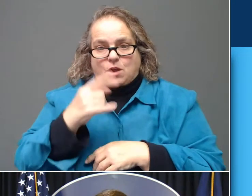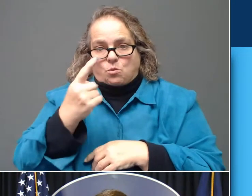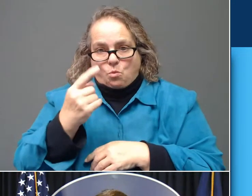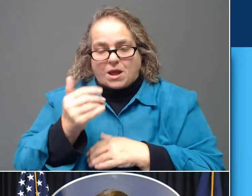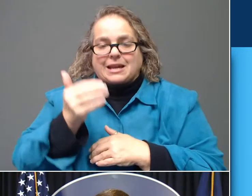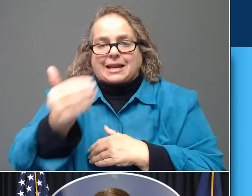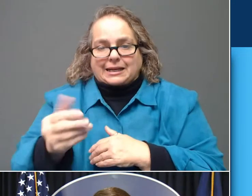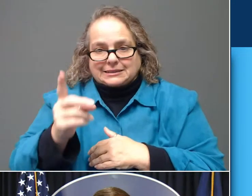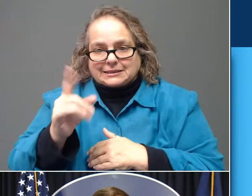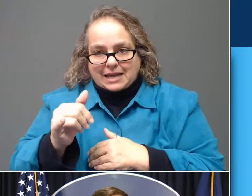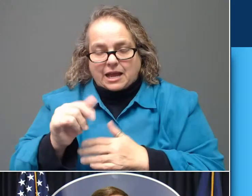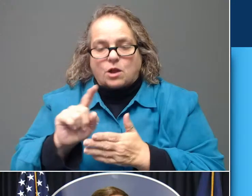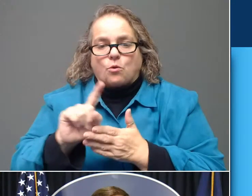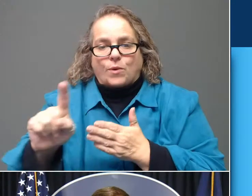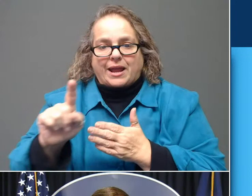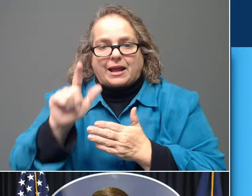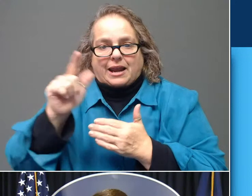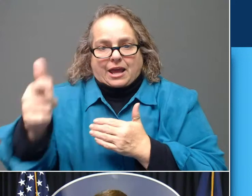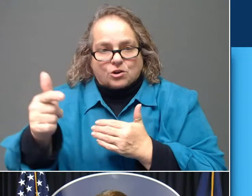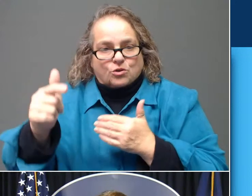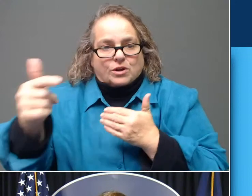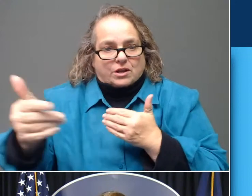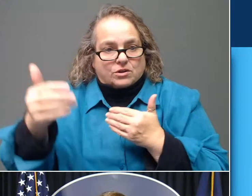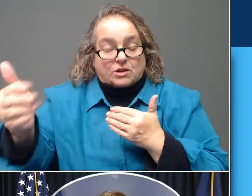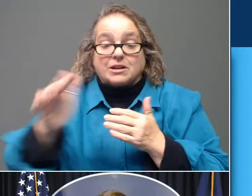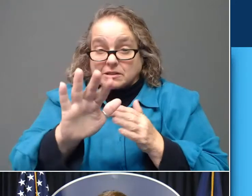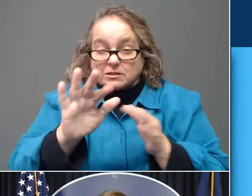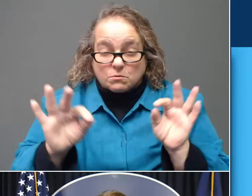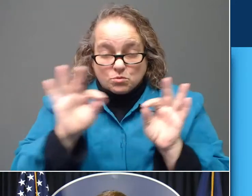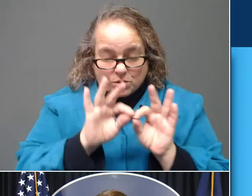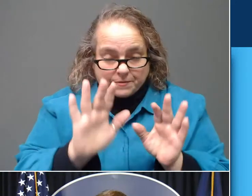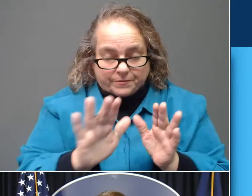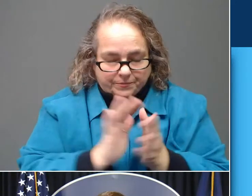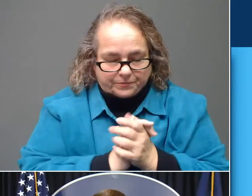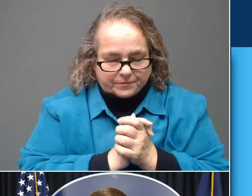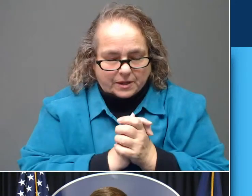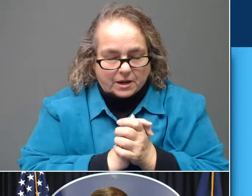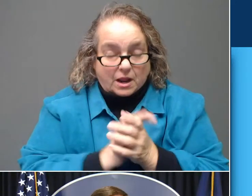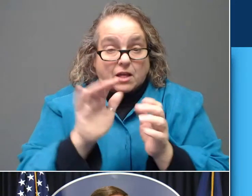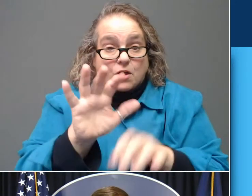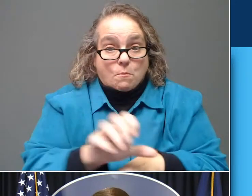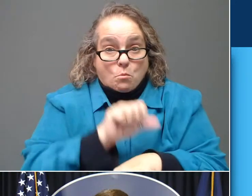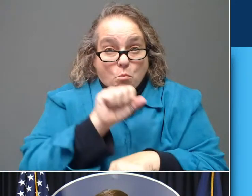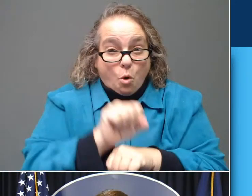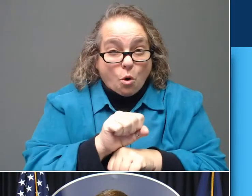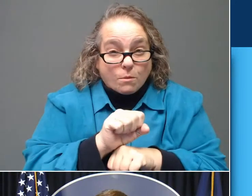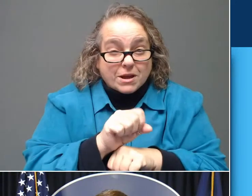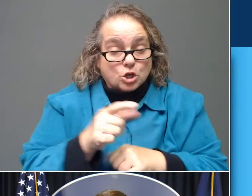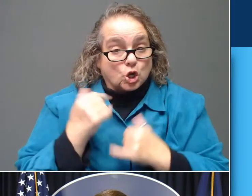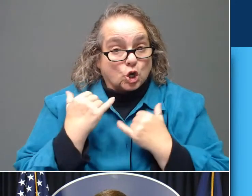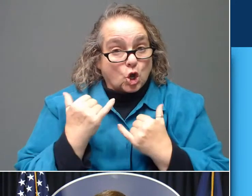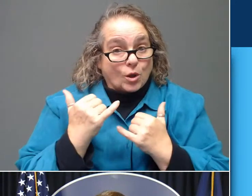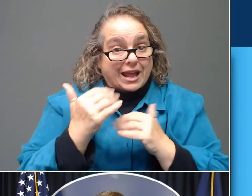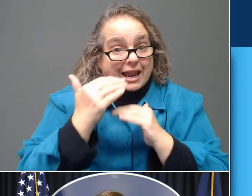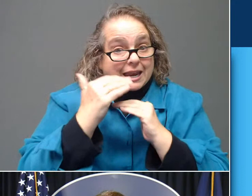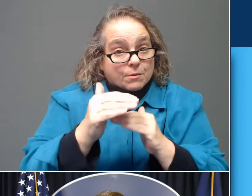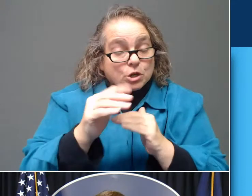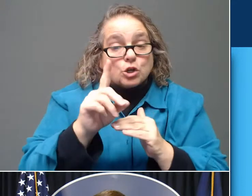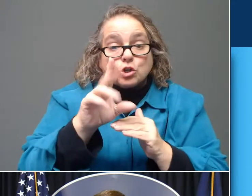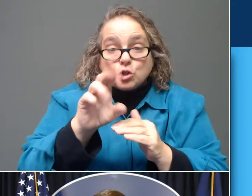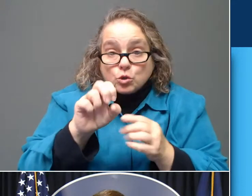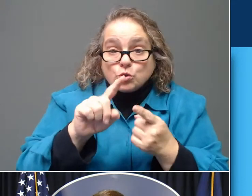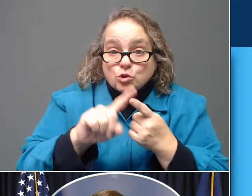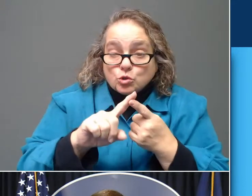week ahead of time. Now, this is important. These appointments, which are currently limited due to supplies, are for